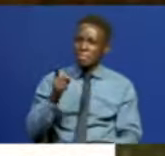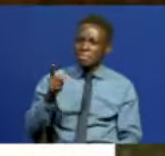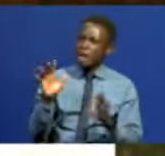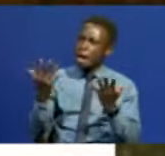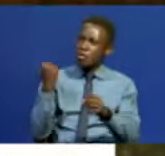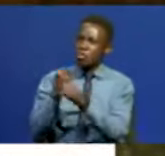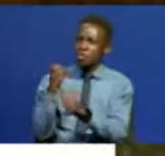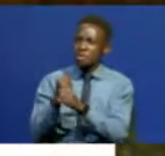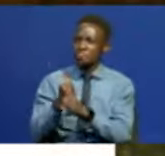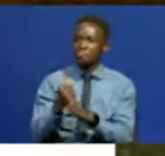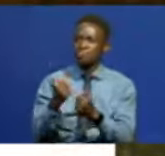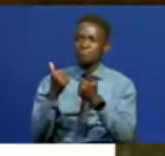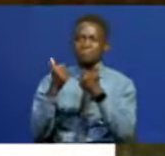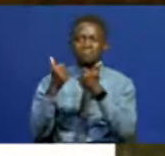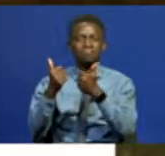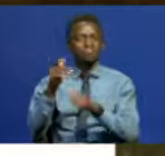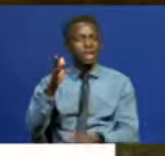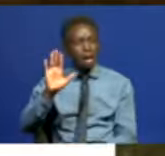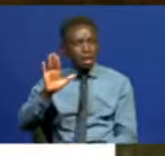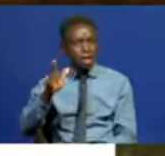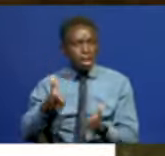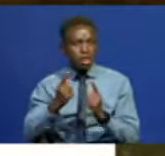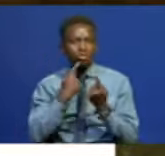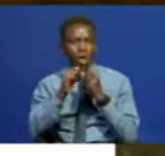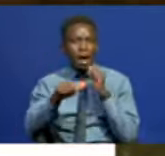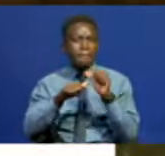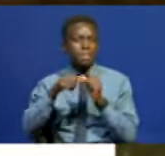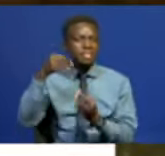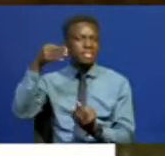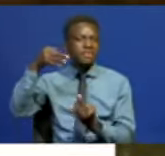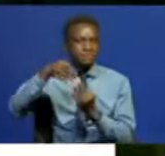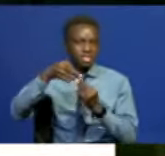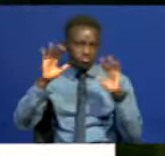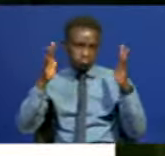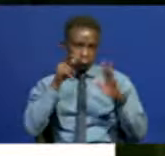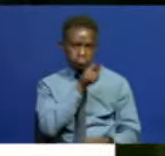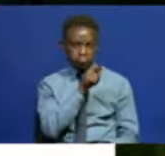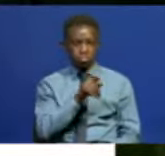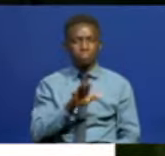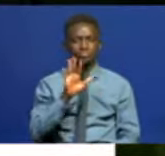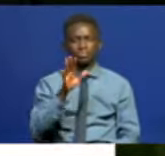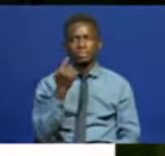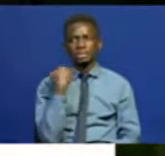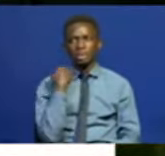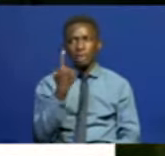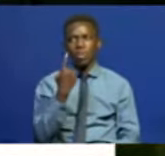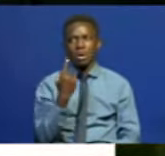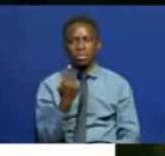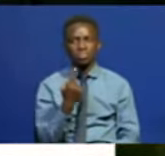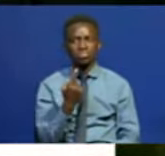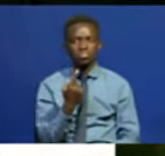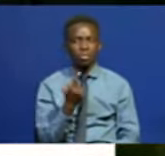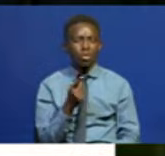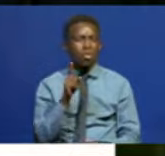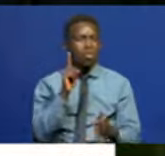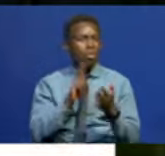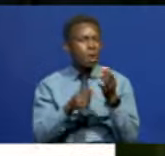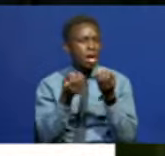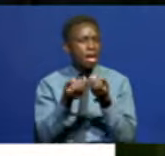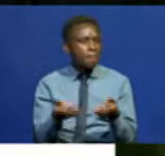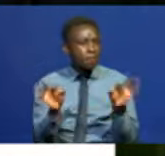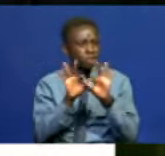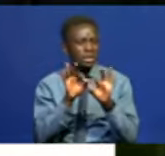welcome. Let's, you know, talk about this festival. To start us off, what is the significance of the